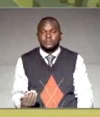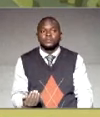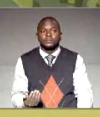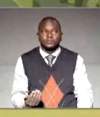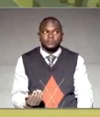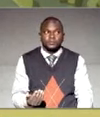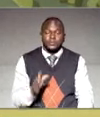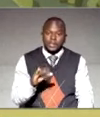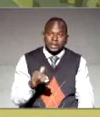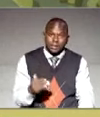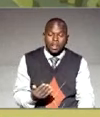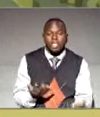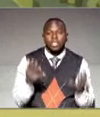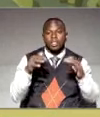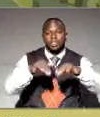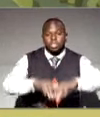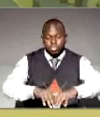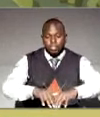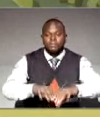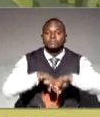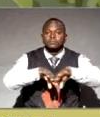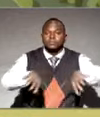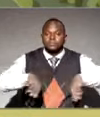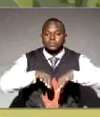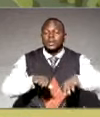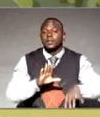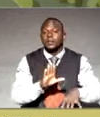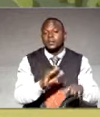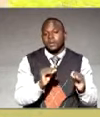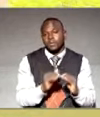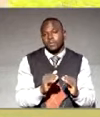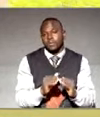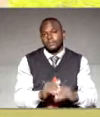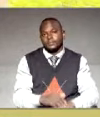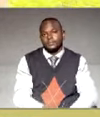twin children after they drowned in a swimming pool at their home.